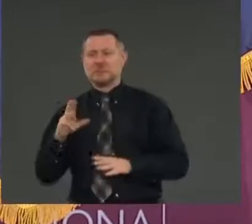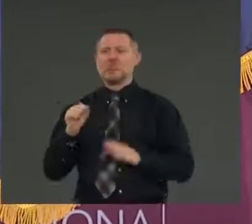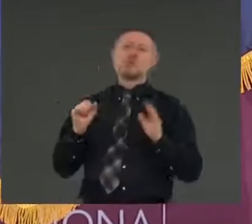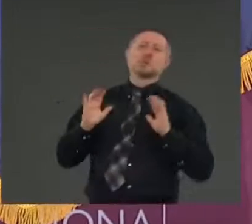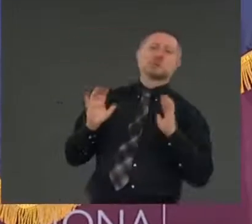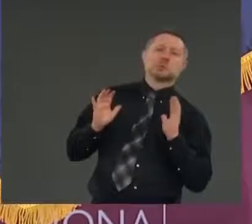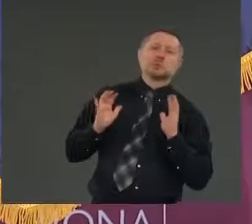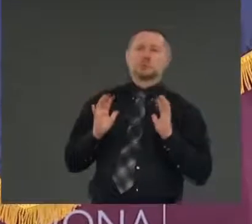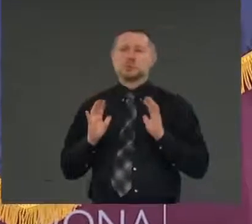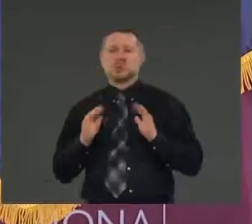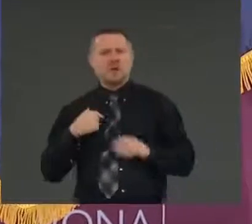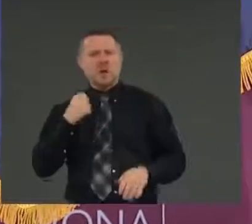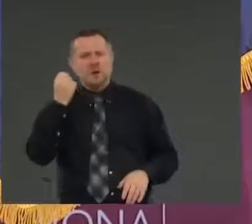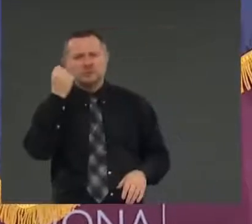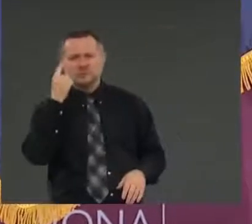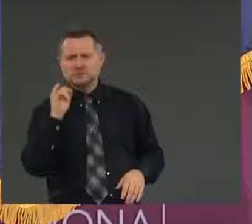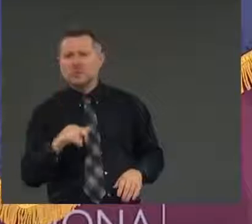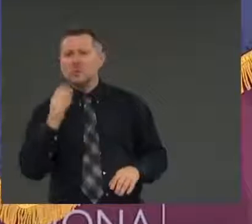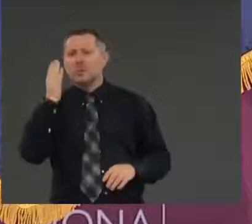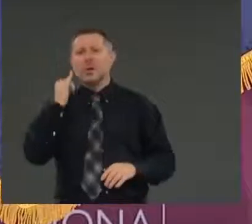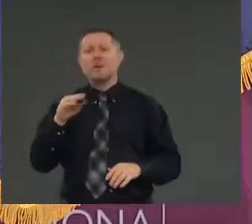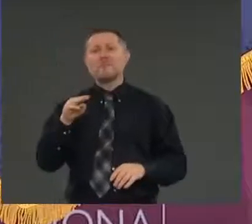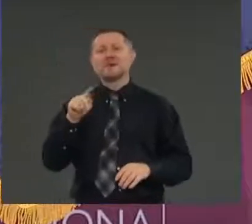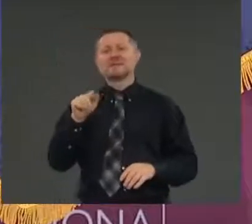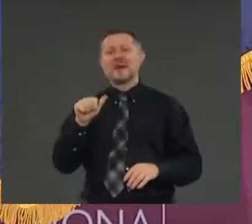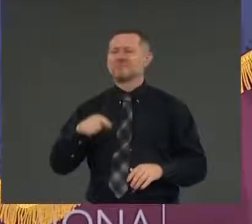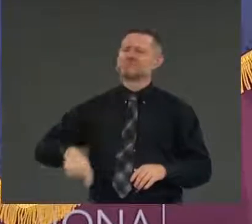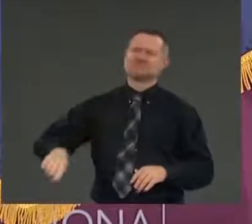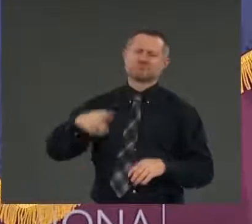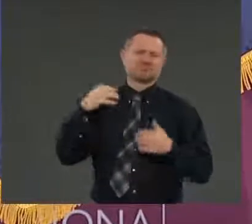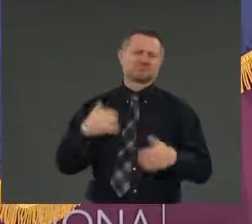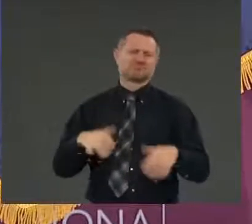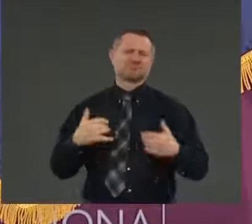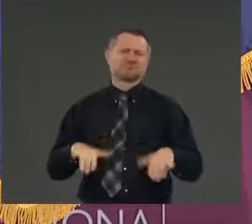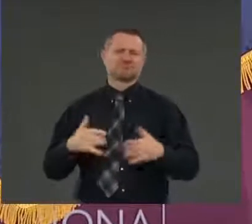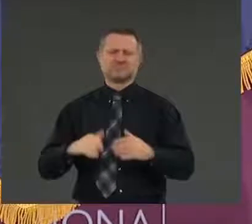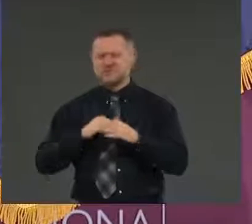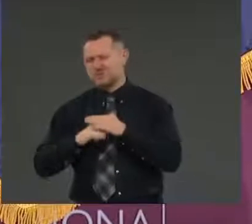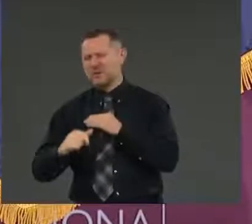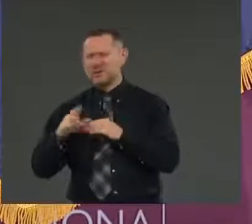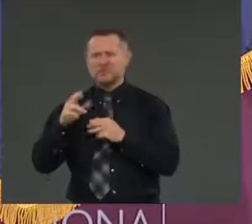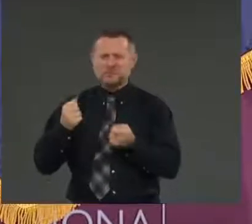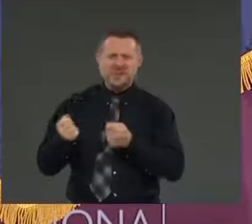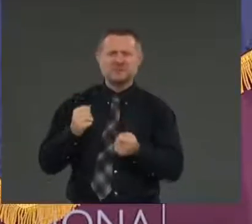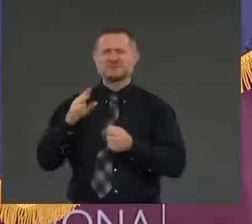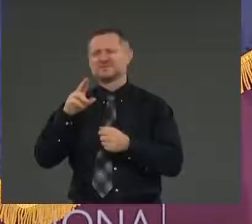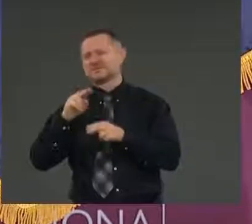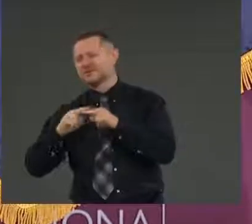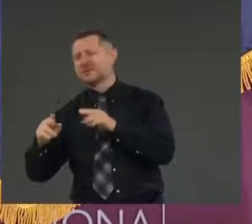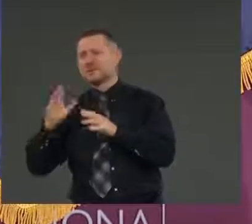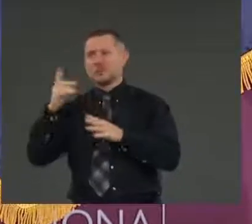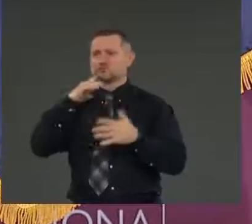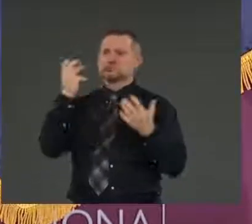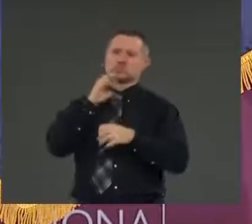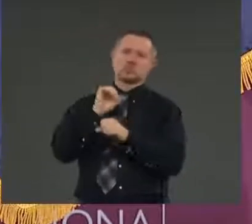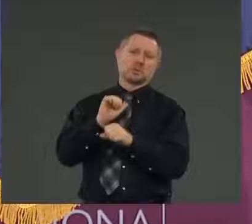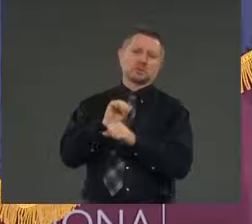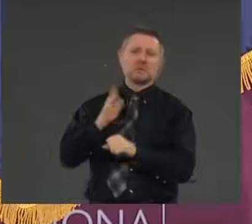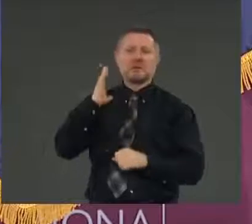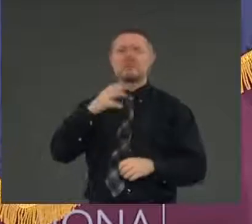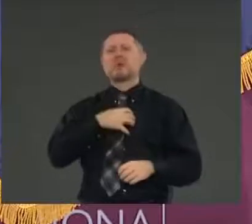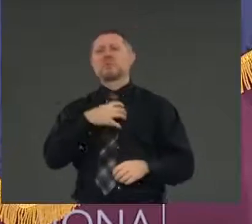the MTA is doing extraordinary work. They really are. I mean, people used to complain about how the MTA